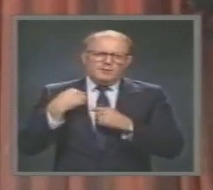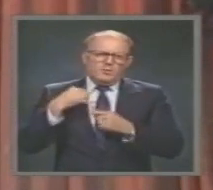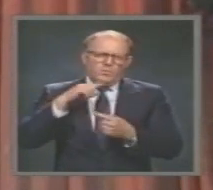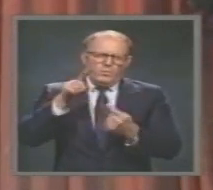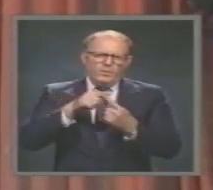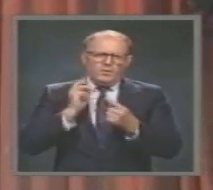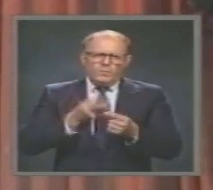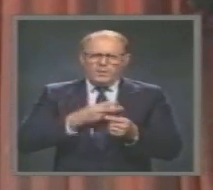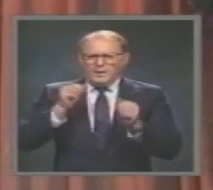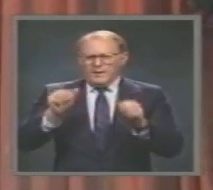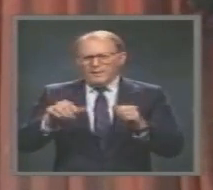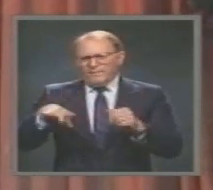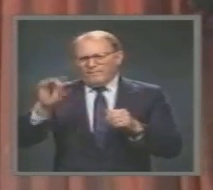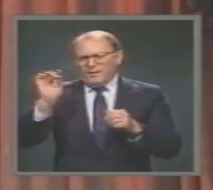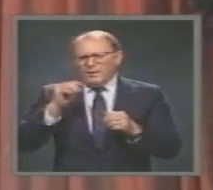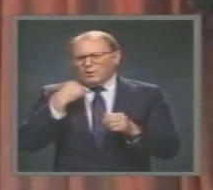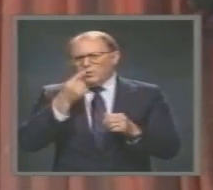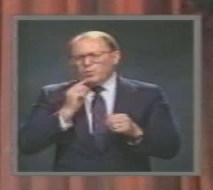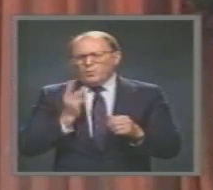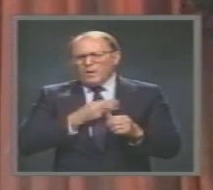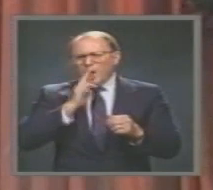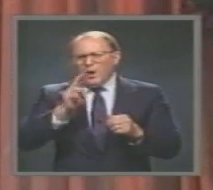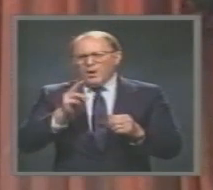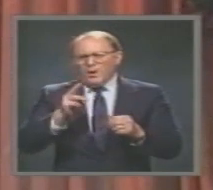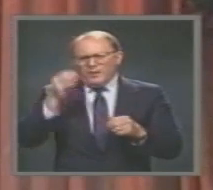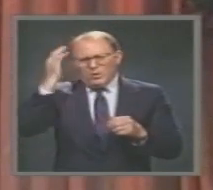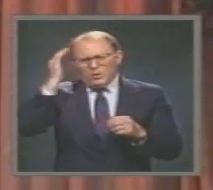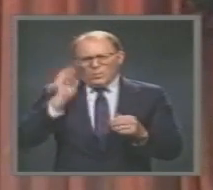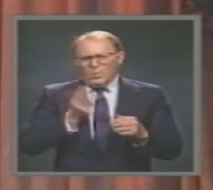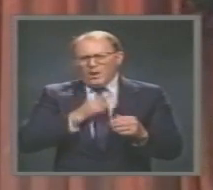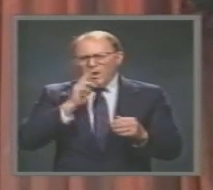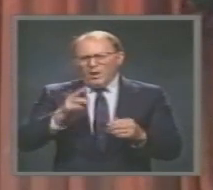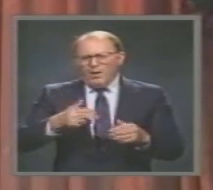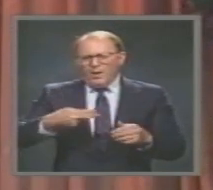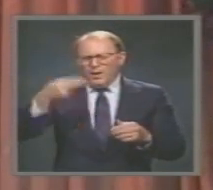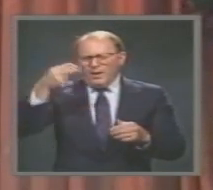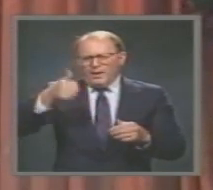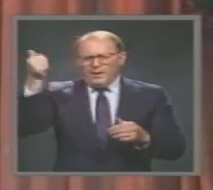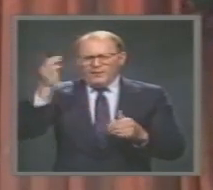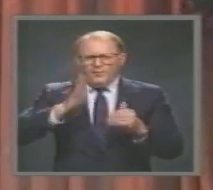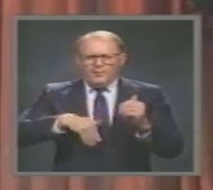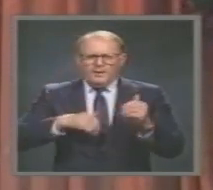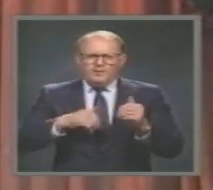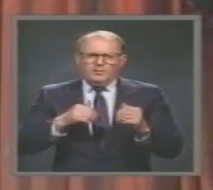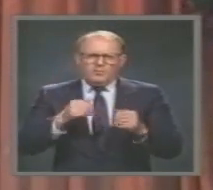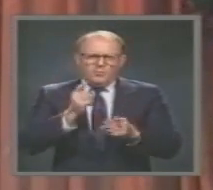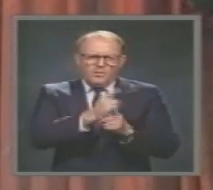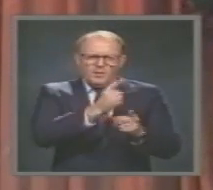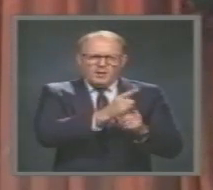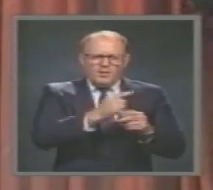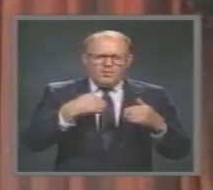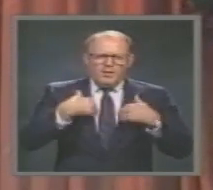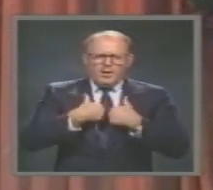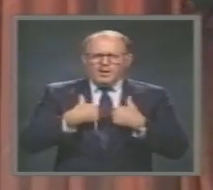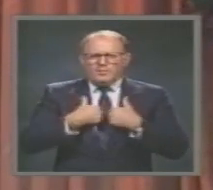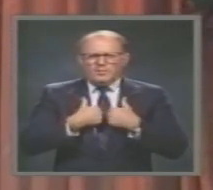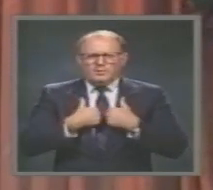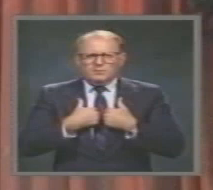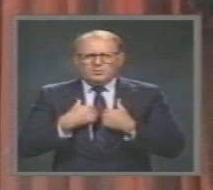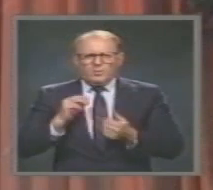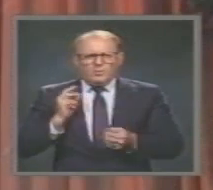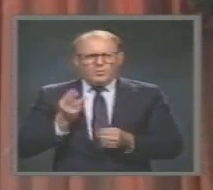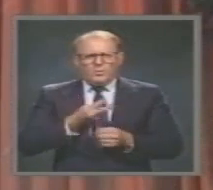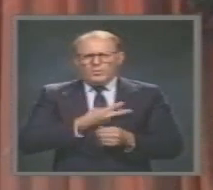are and esteem ourselves higher than the jungle beast, the law of the jungle will prevail, and we'll